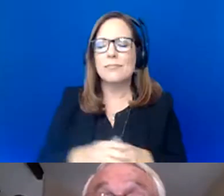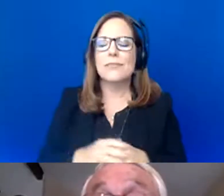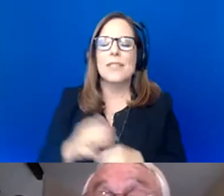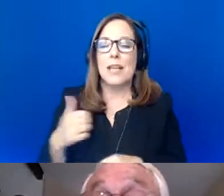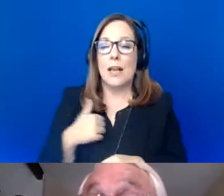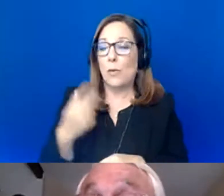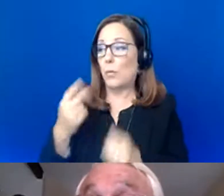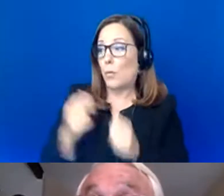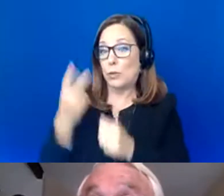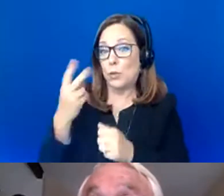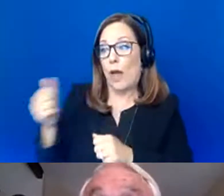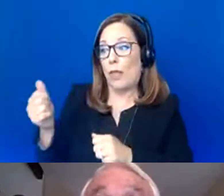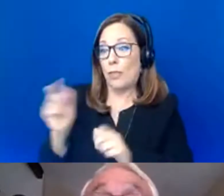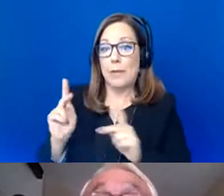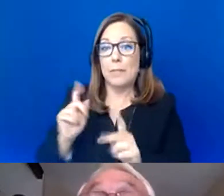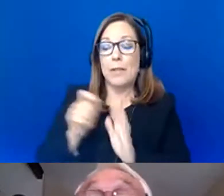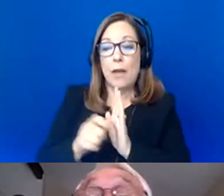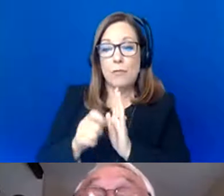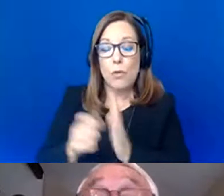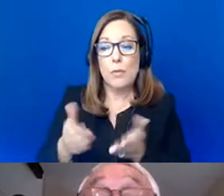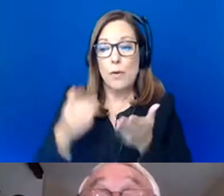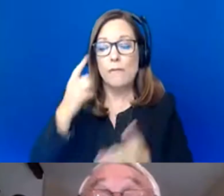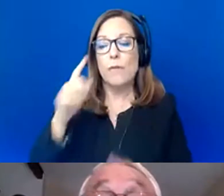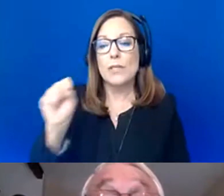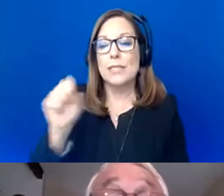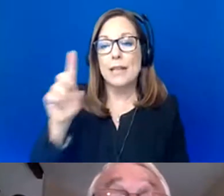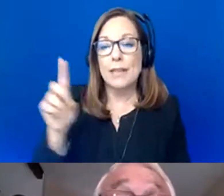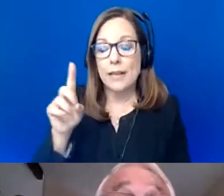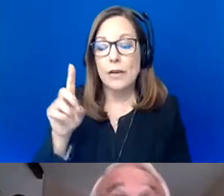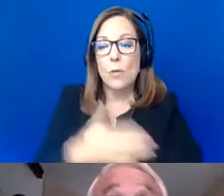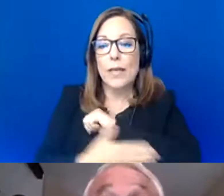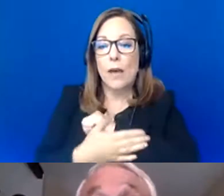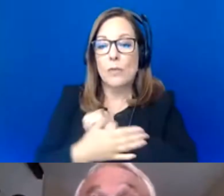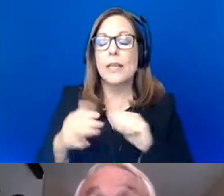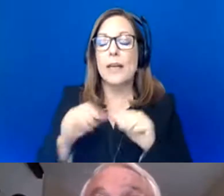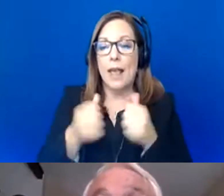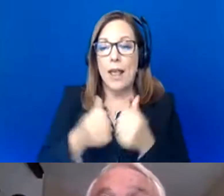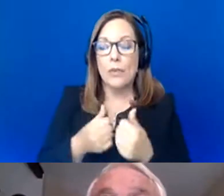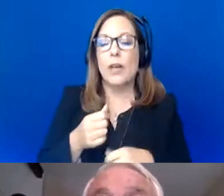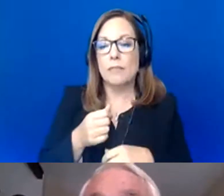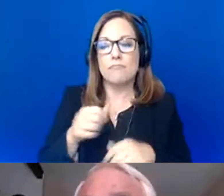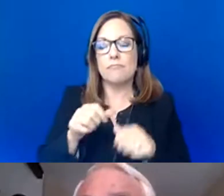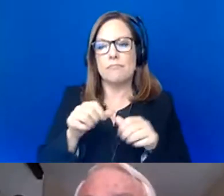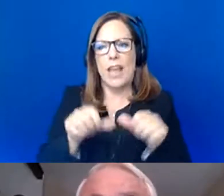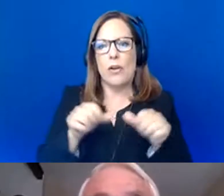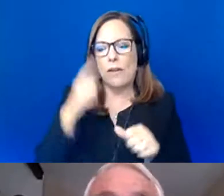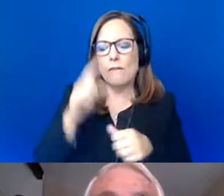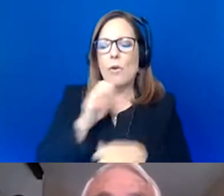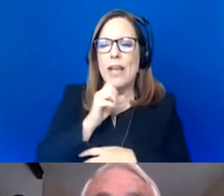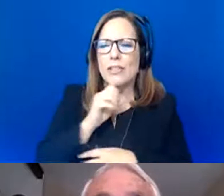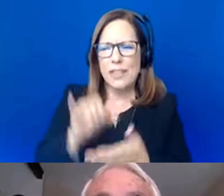proposal that created the San Diego County Area Agency on Aging. That was back in